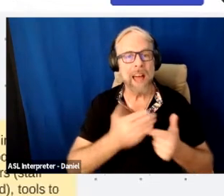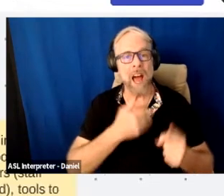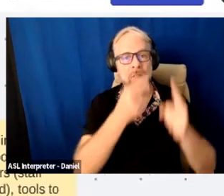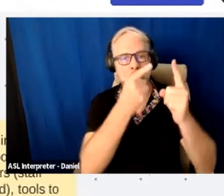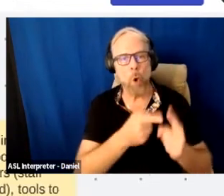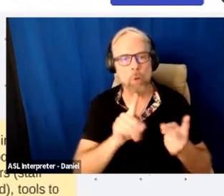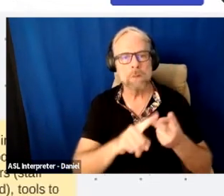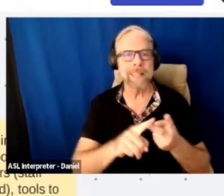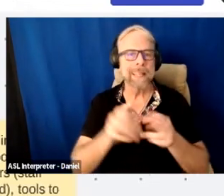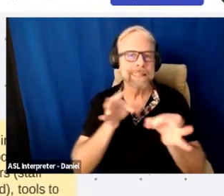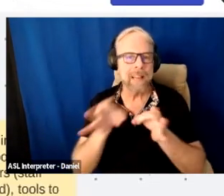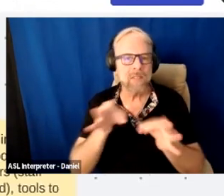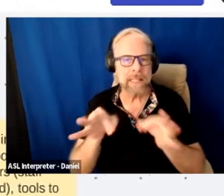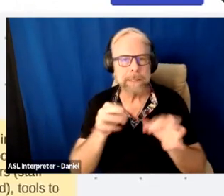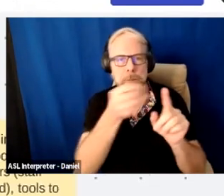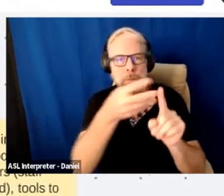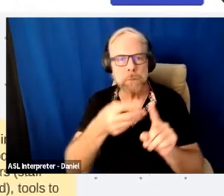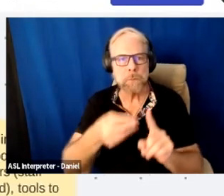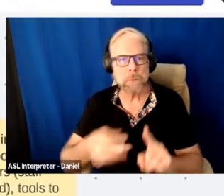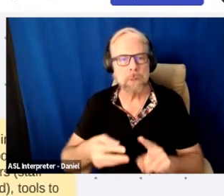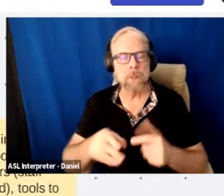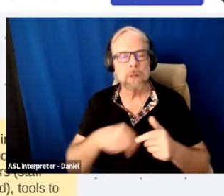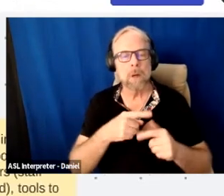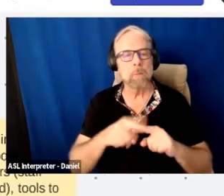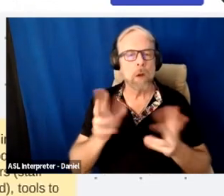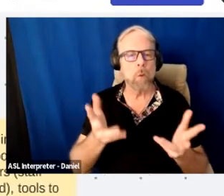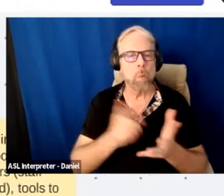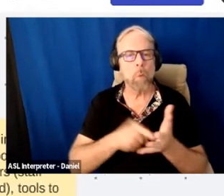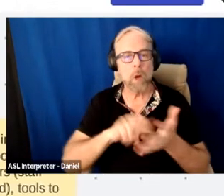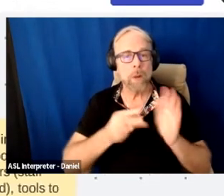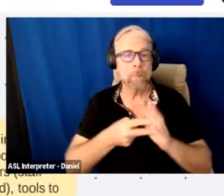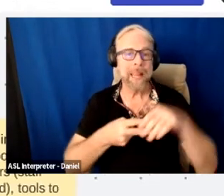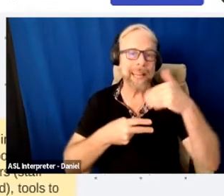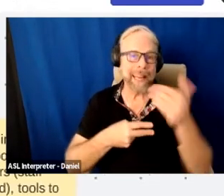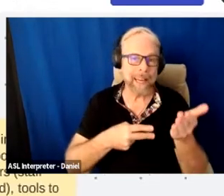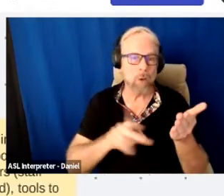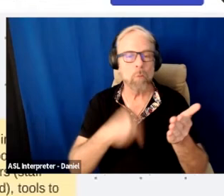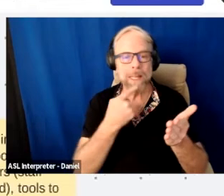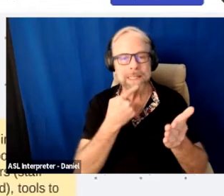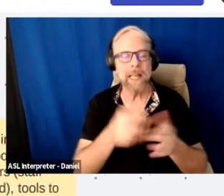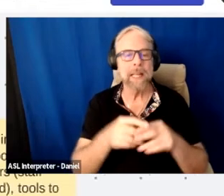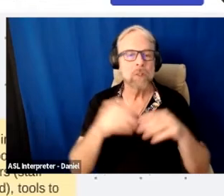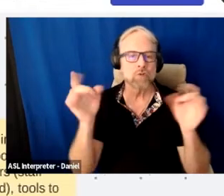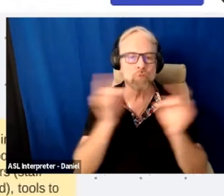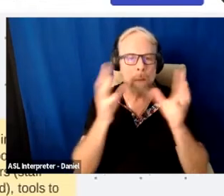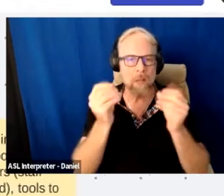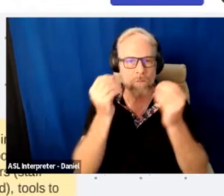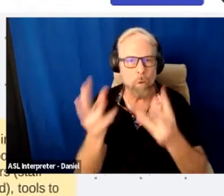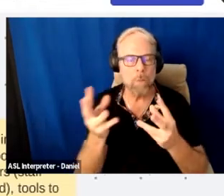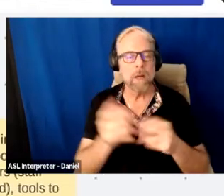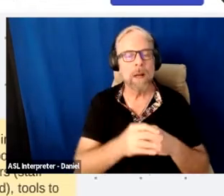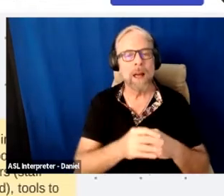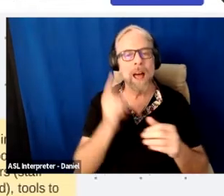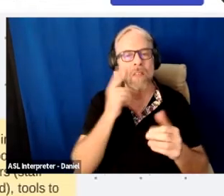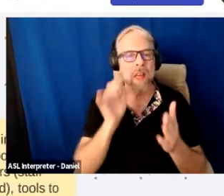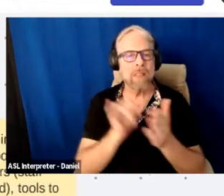definition around what do we mean here when we say trauma informed. So I think it's just an